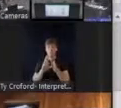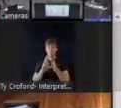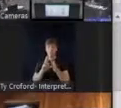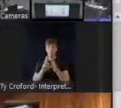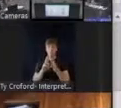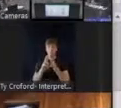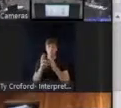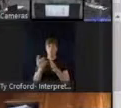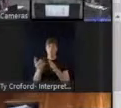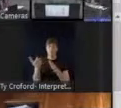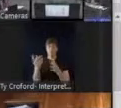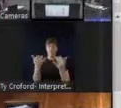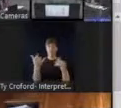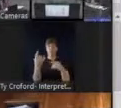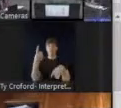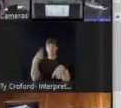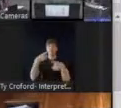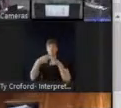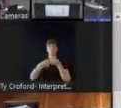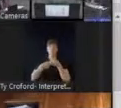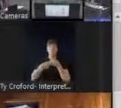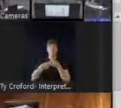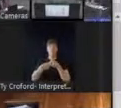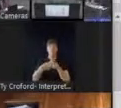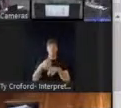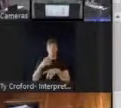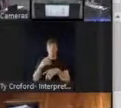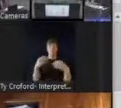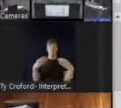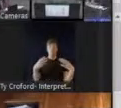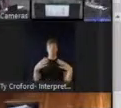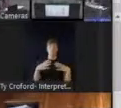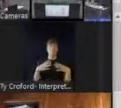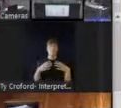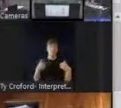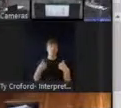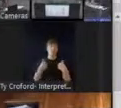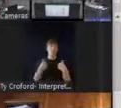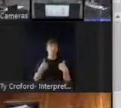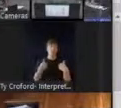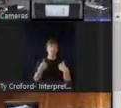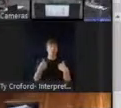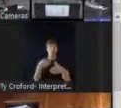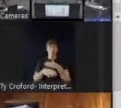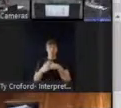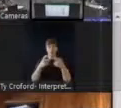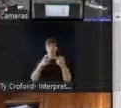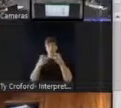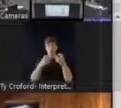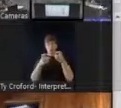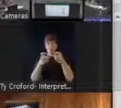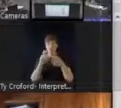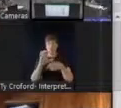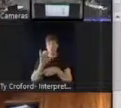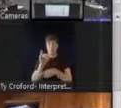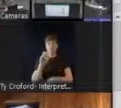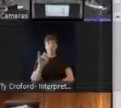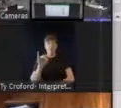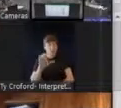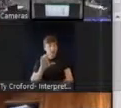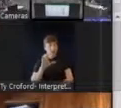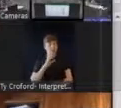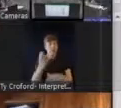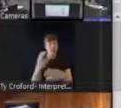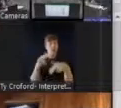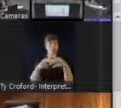month. The animal birth control clinic. So they increased their ask this